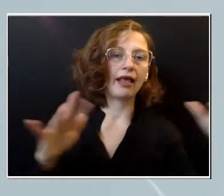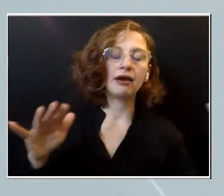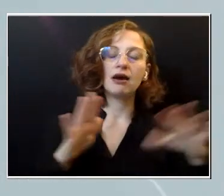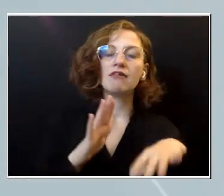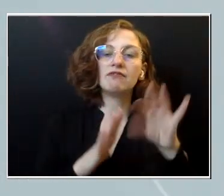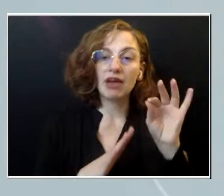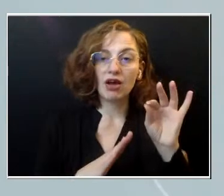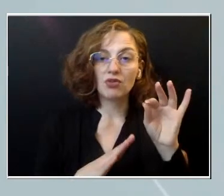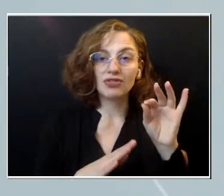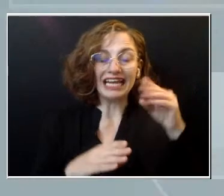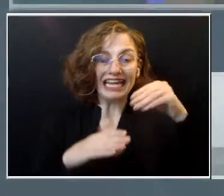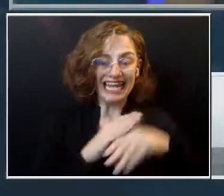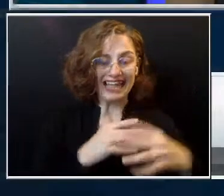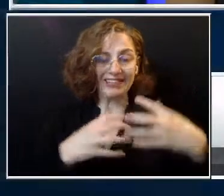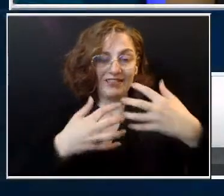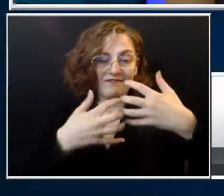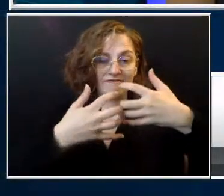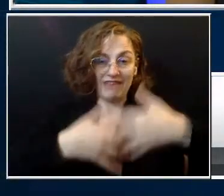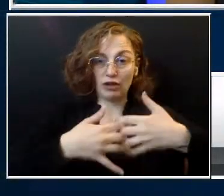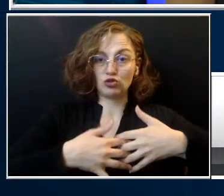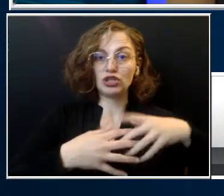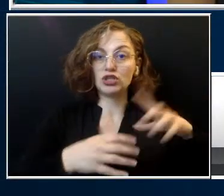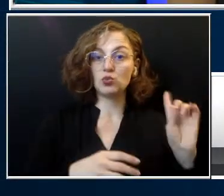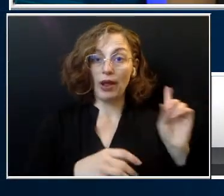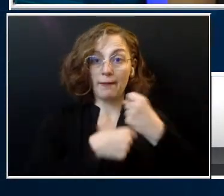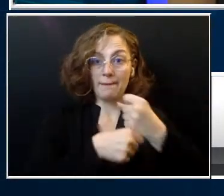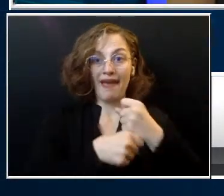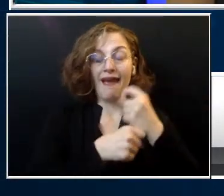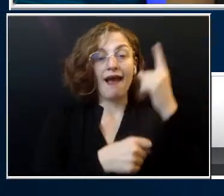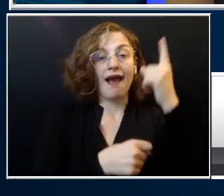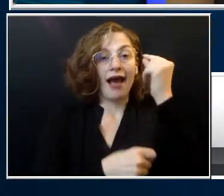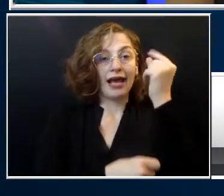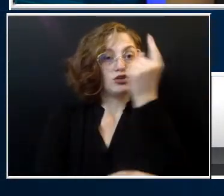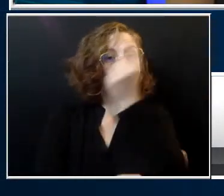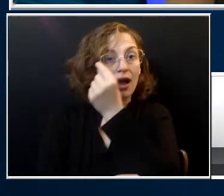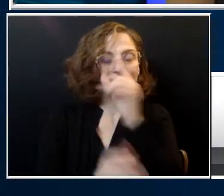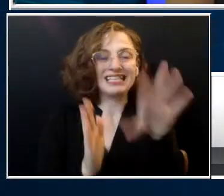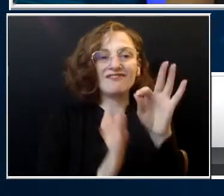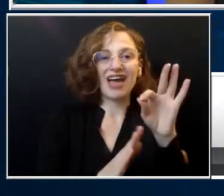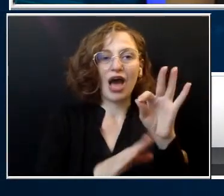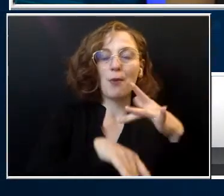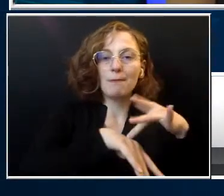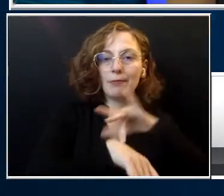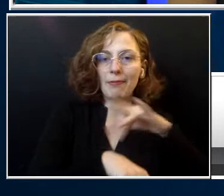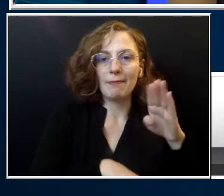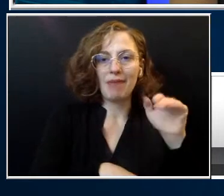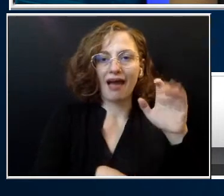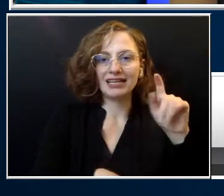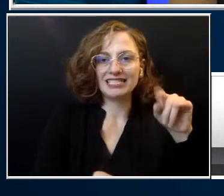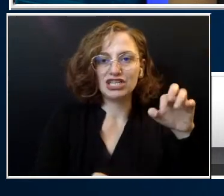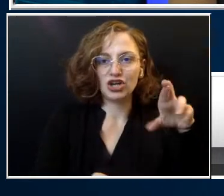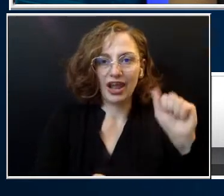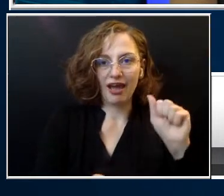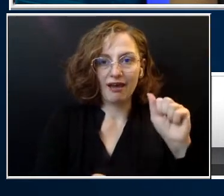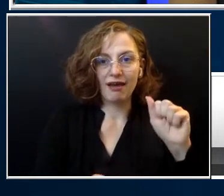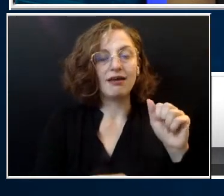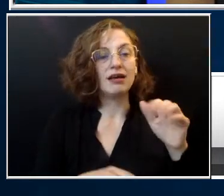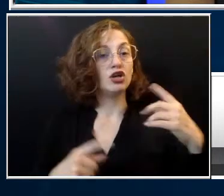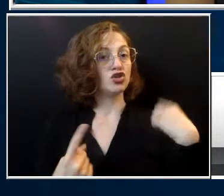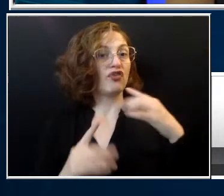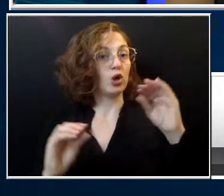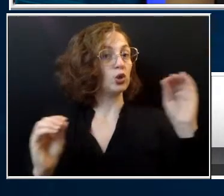made. There haven't been any reports of injury, but it sounds really familiar to those cases that you told us about in February where tainted eye drops